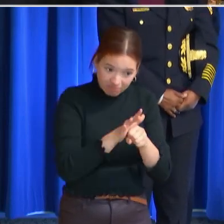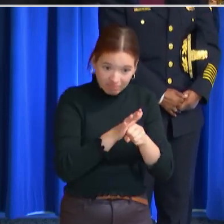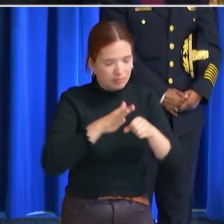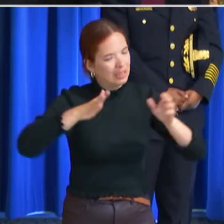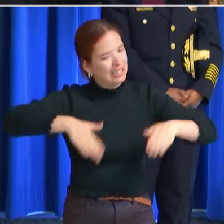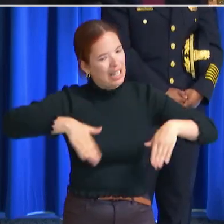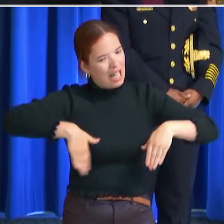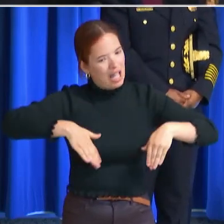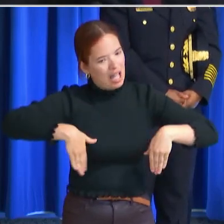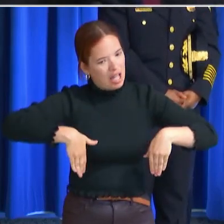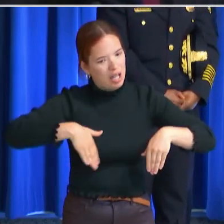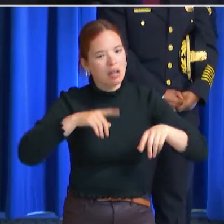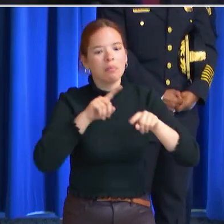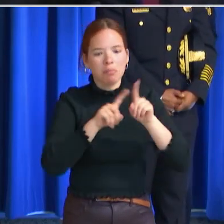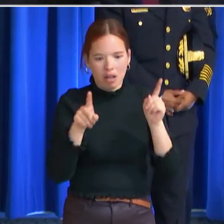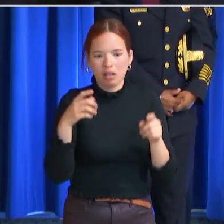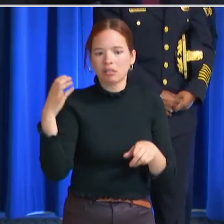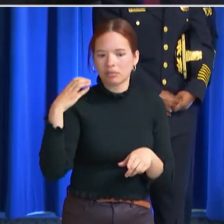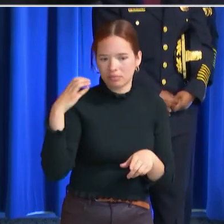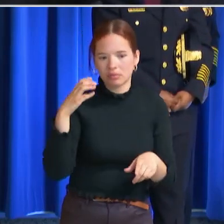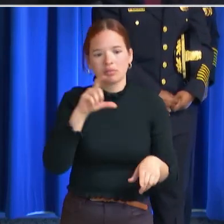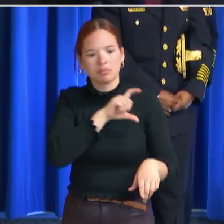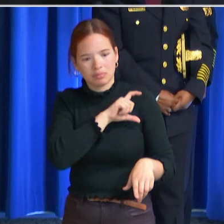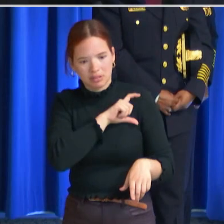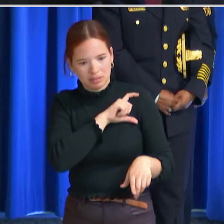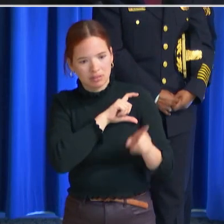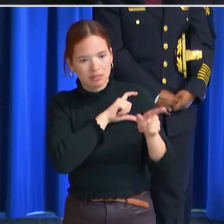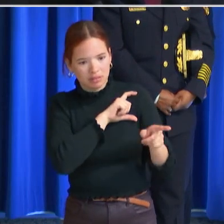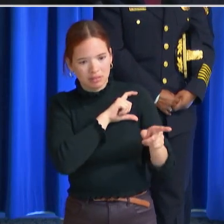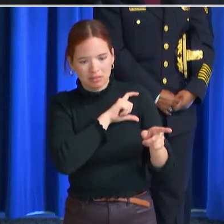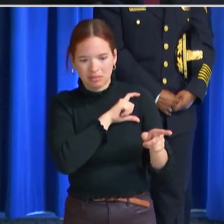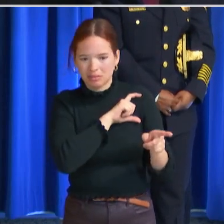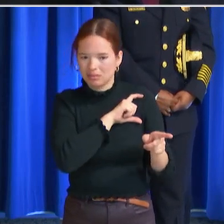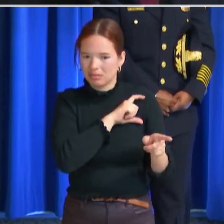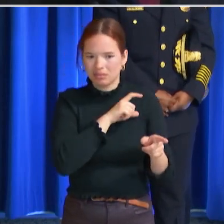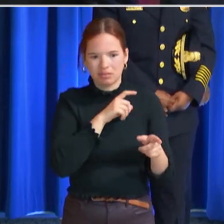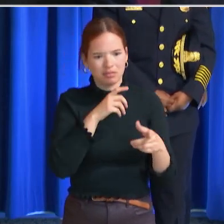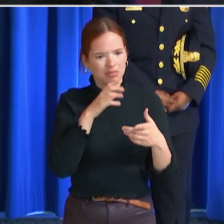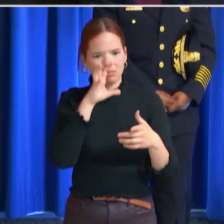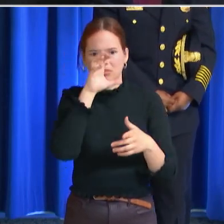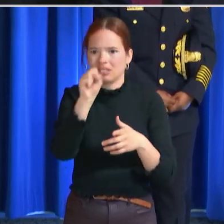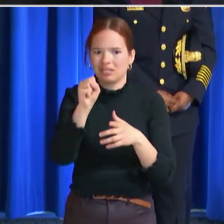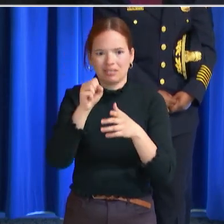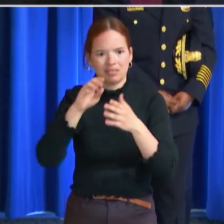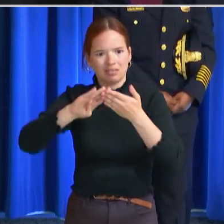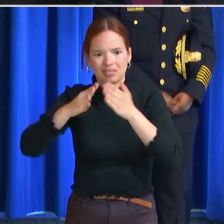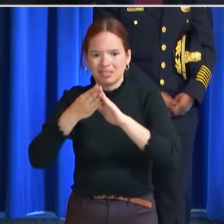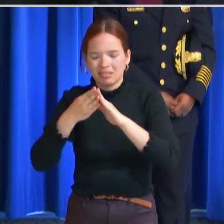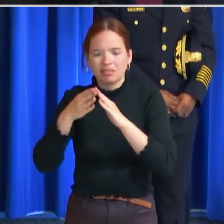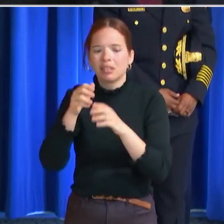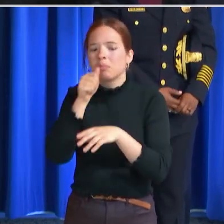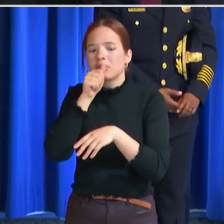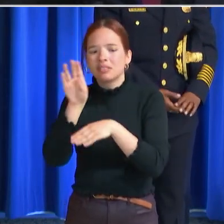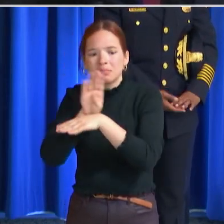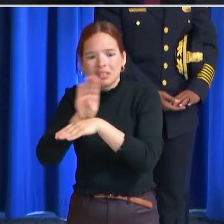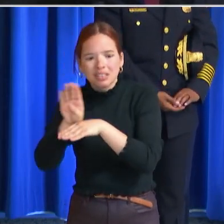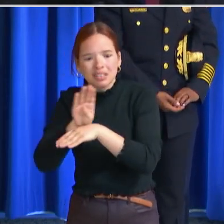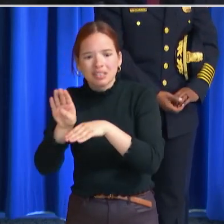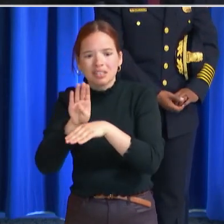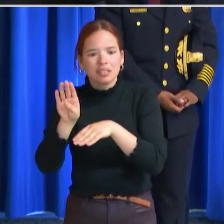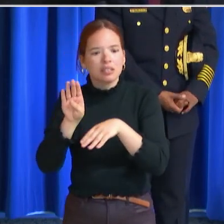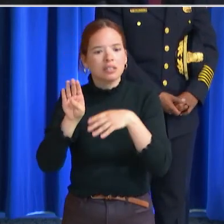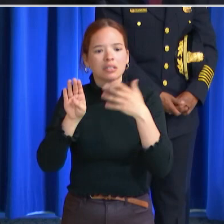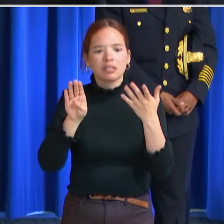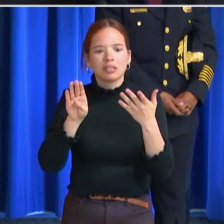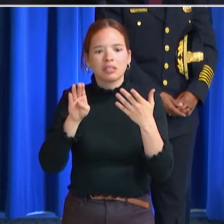the chief of police, Washington is a very attractive city. You get offers from private sector. I mean, someone's always trying to recruit you or give